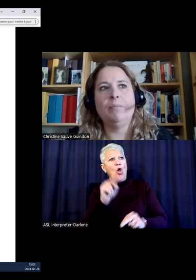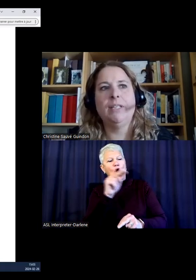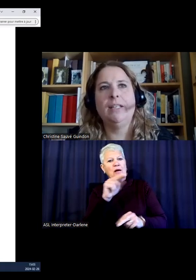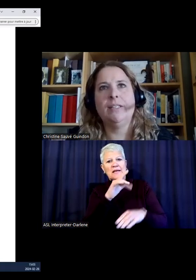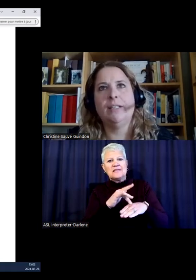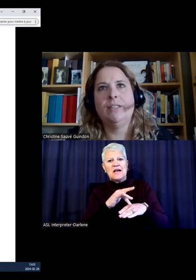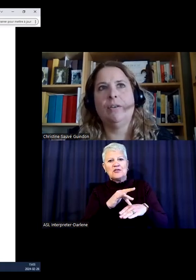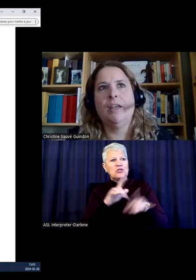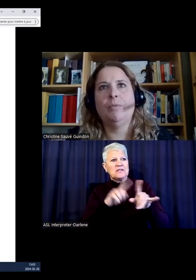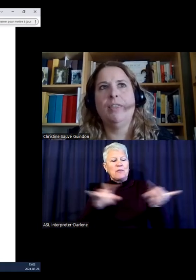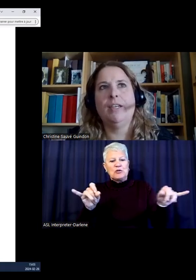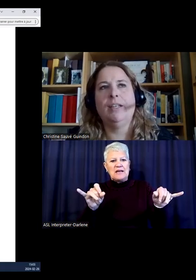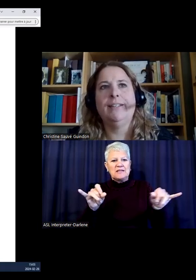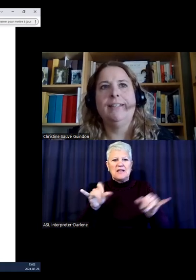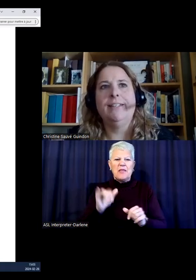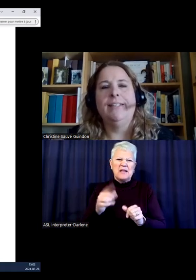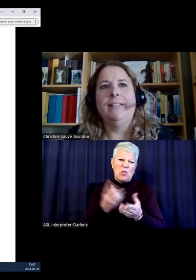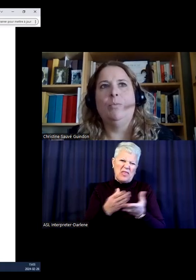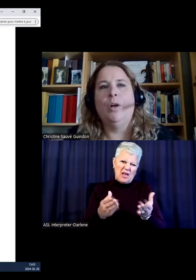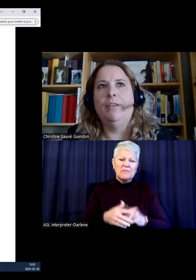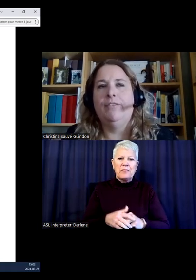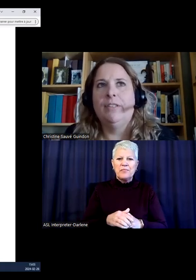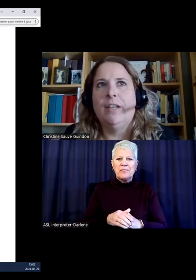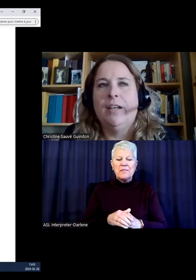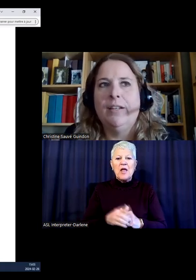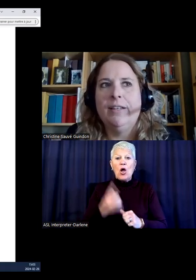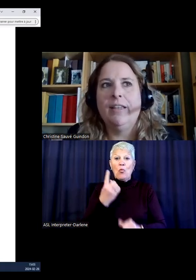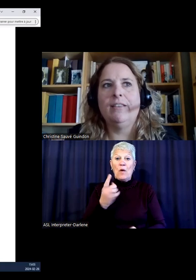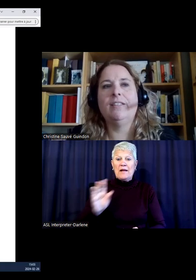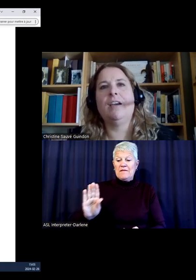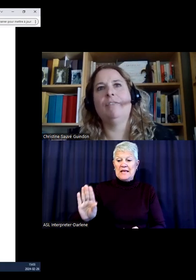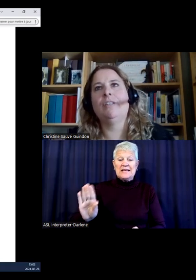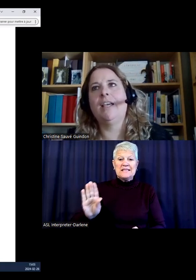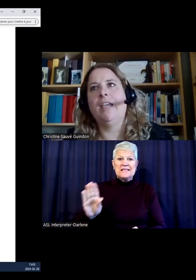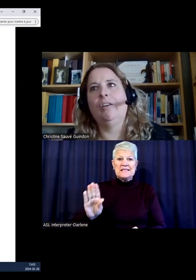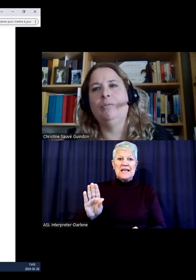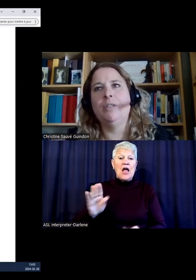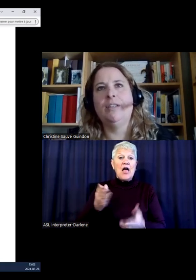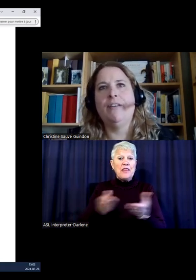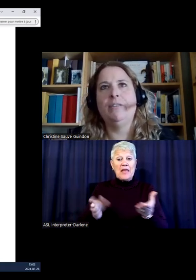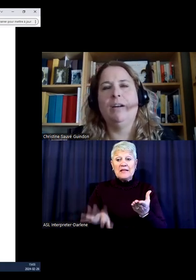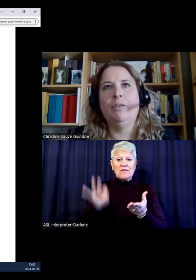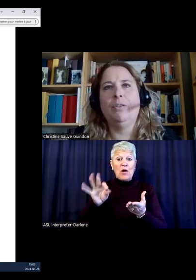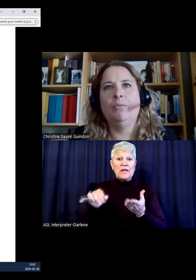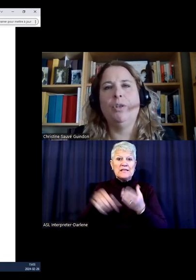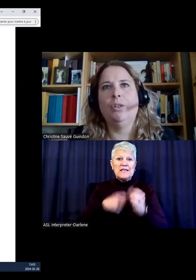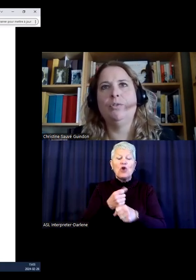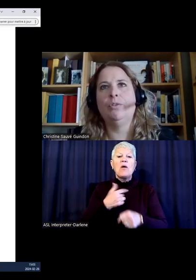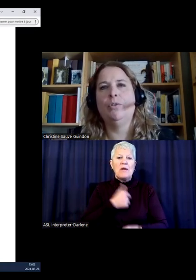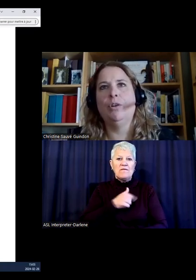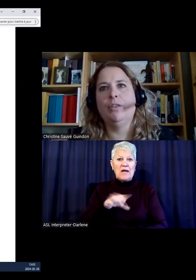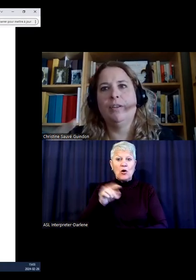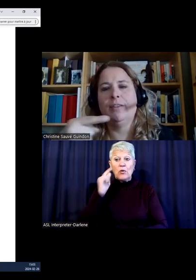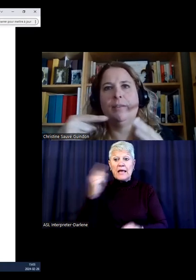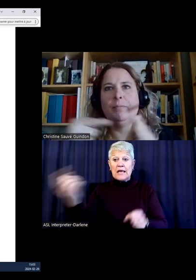touch simultaneously. So that's one thing. One of his discoveries that year was he found out that when you close